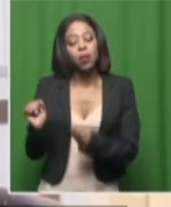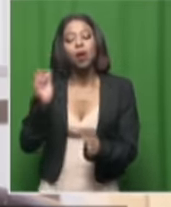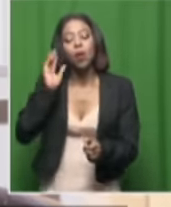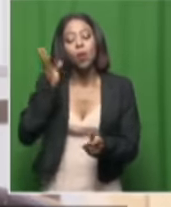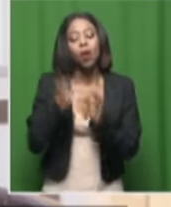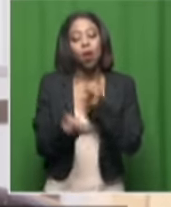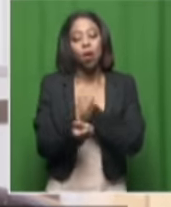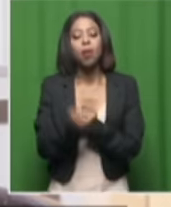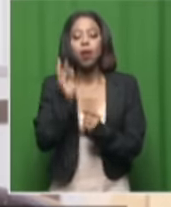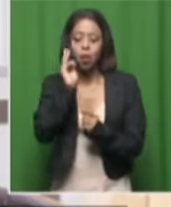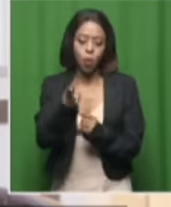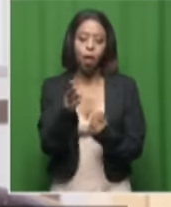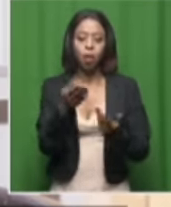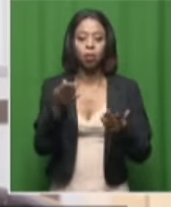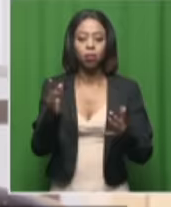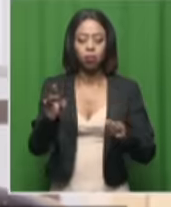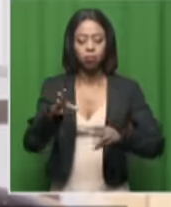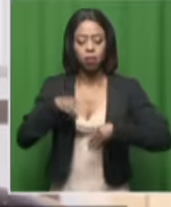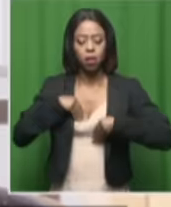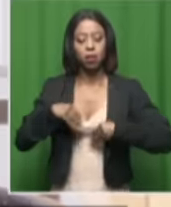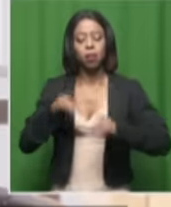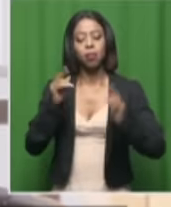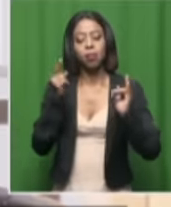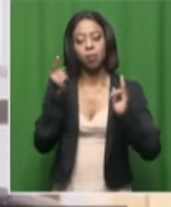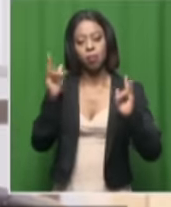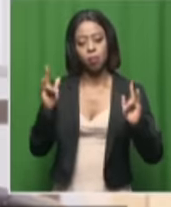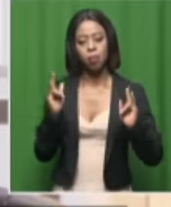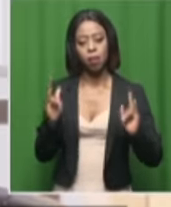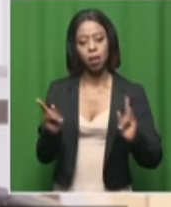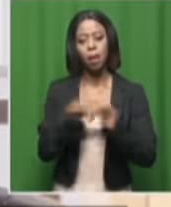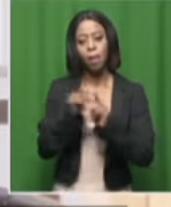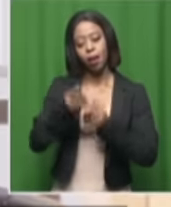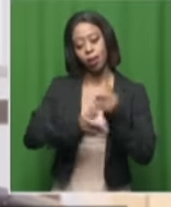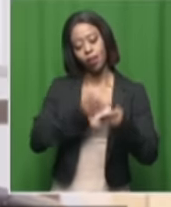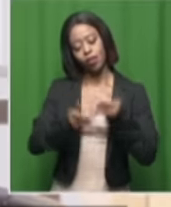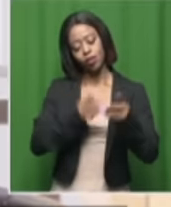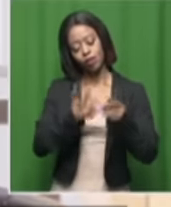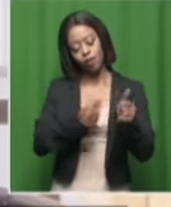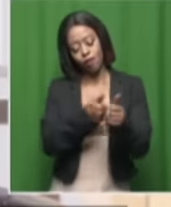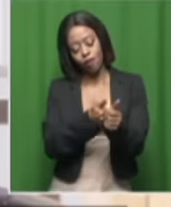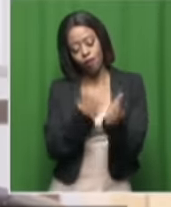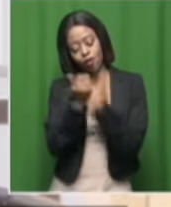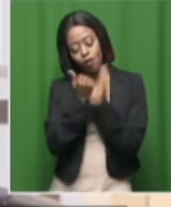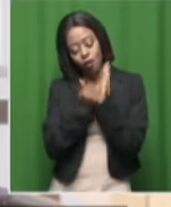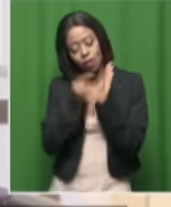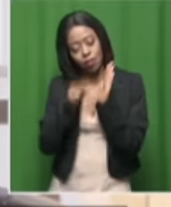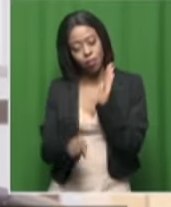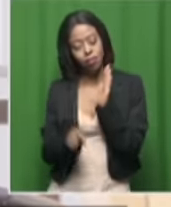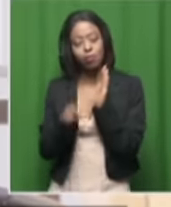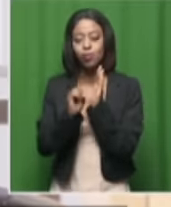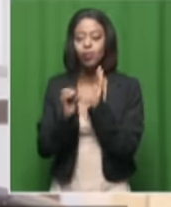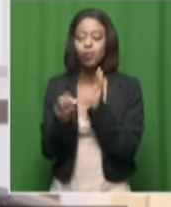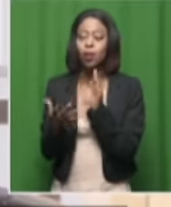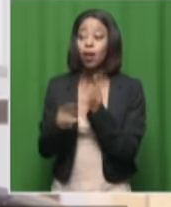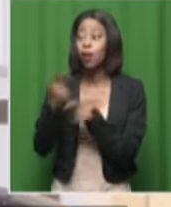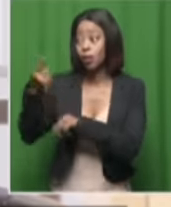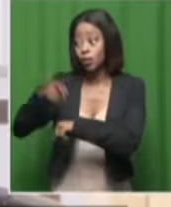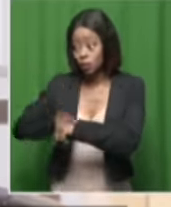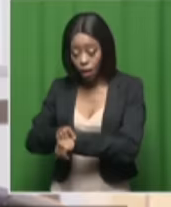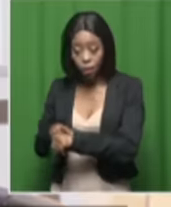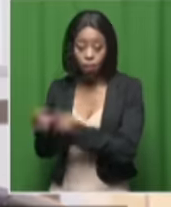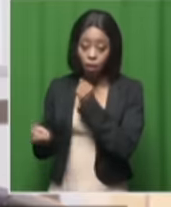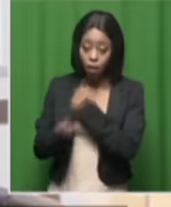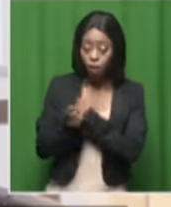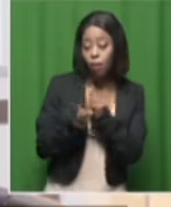he was going to take a penalty. Mm. But we had to follow procedure and respect the list. So we next time it